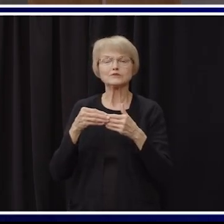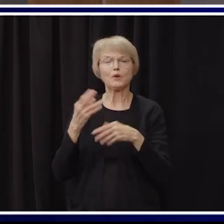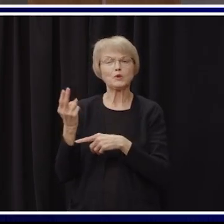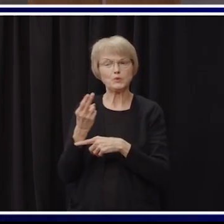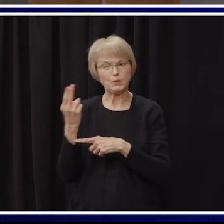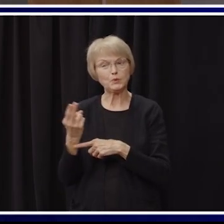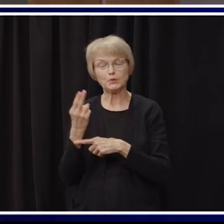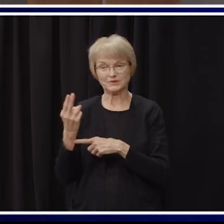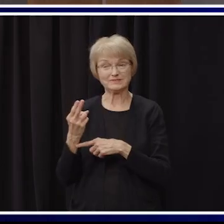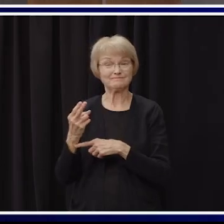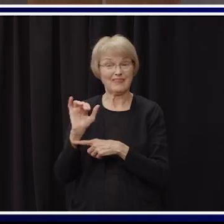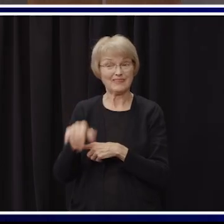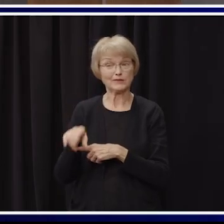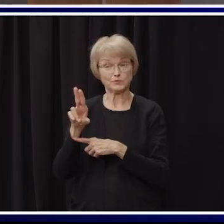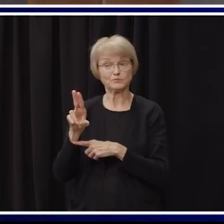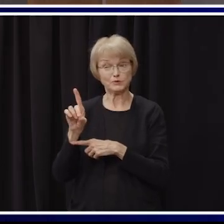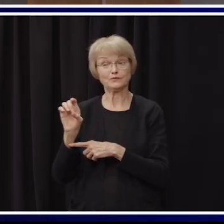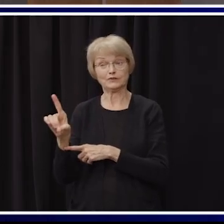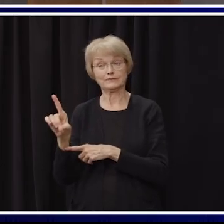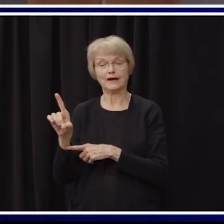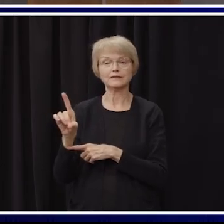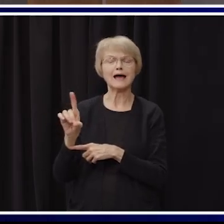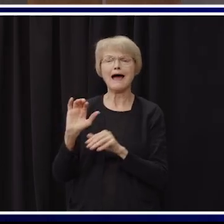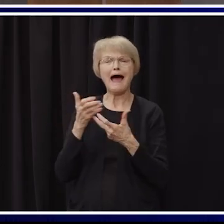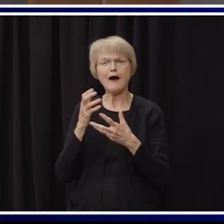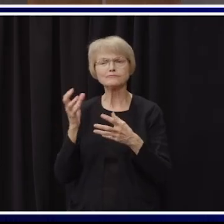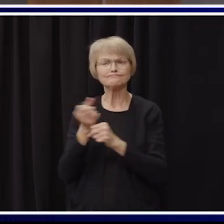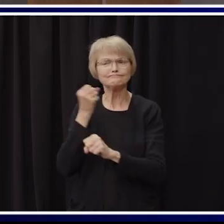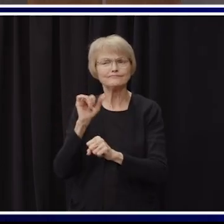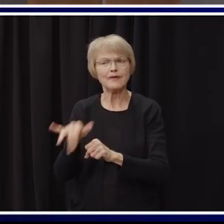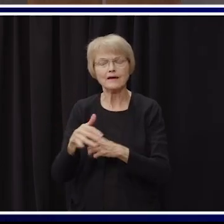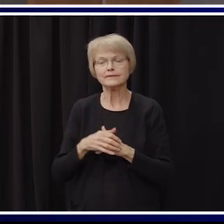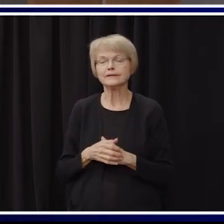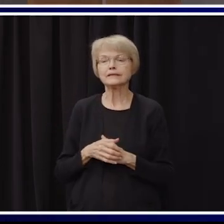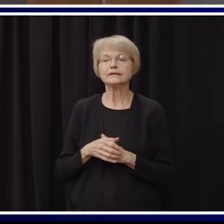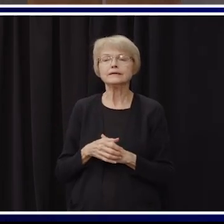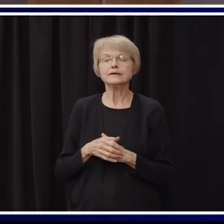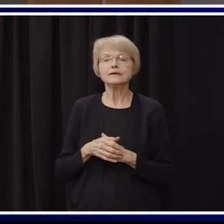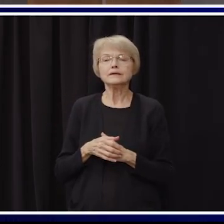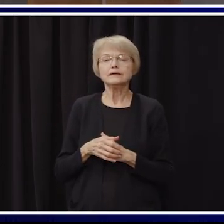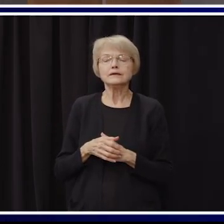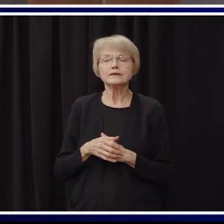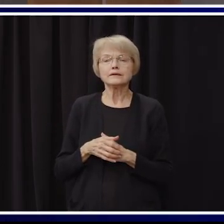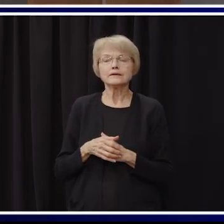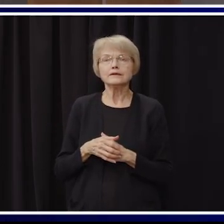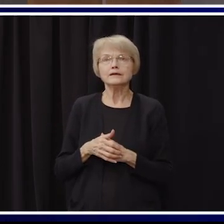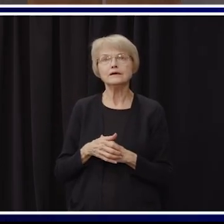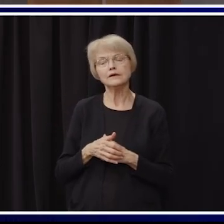feature, and there are a lot of ways to achieve it. One of the ways to do it is to have a